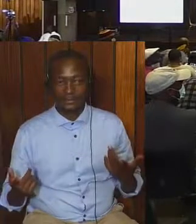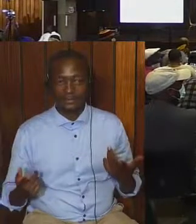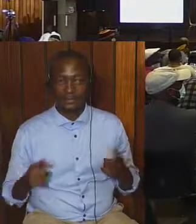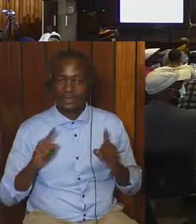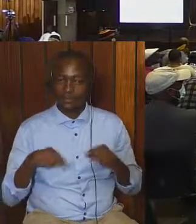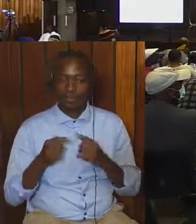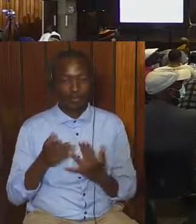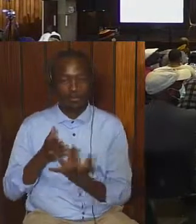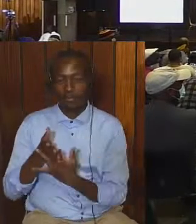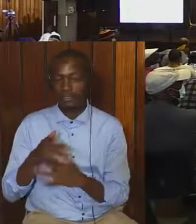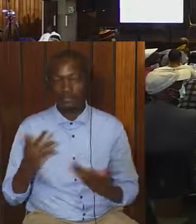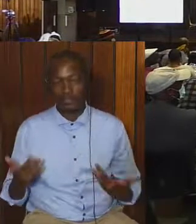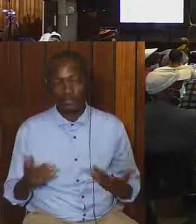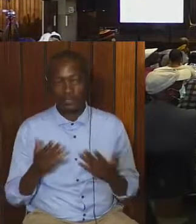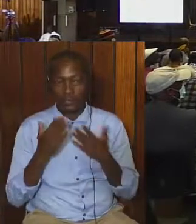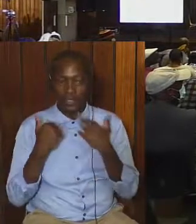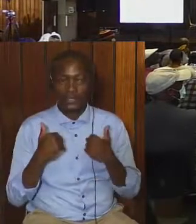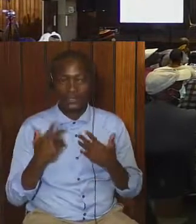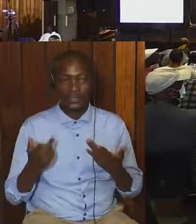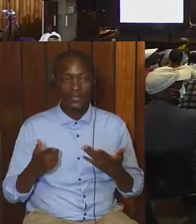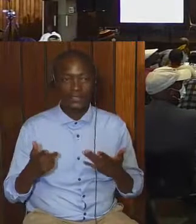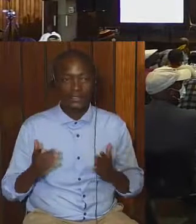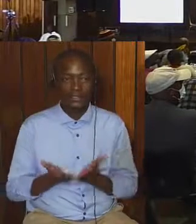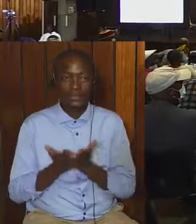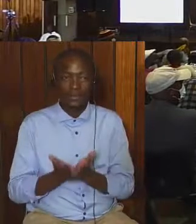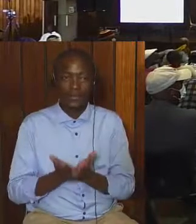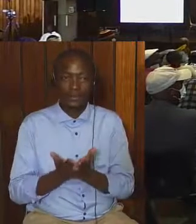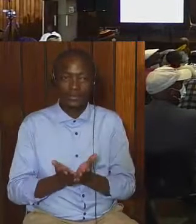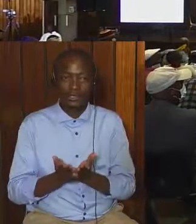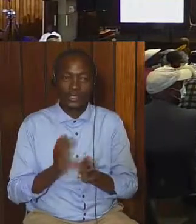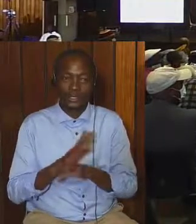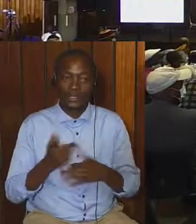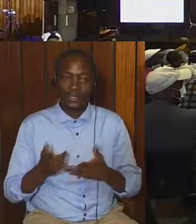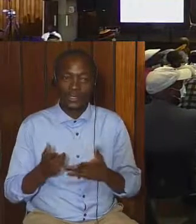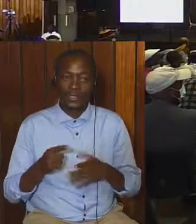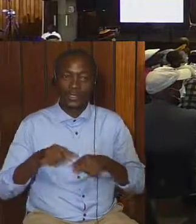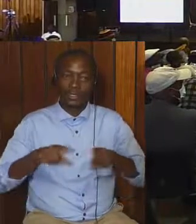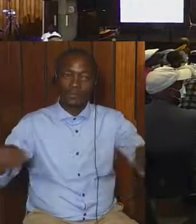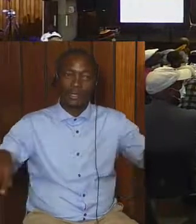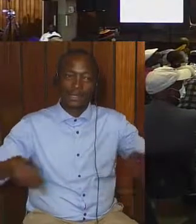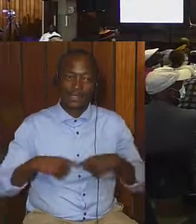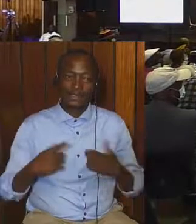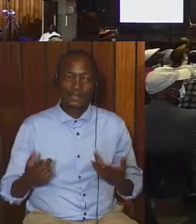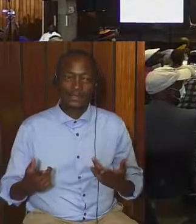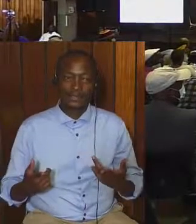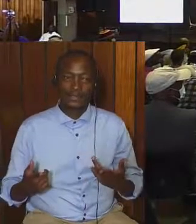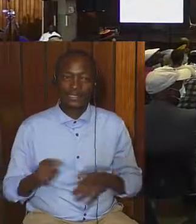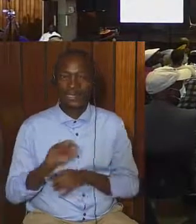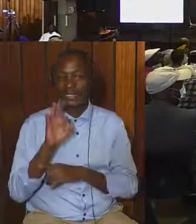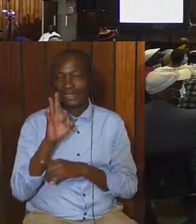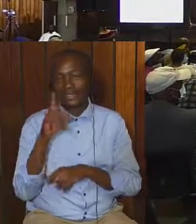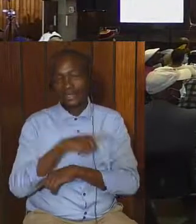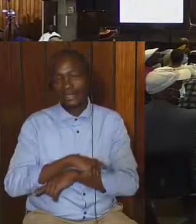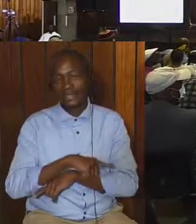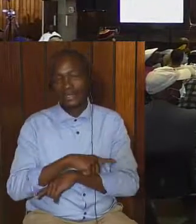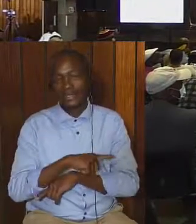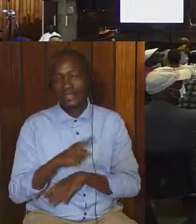Anyago comrade, can you give us a boat? At my yard, comrade. 3 days,